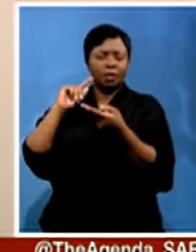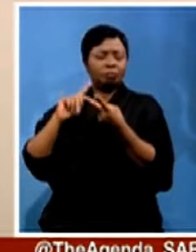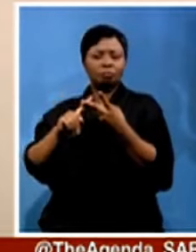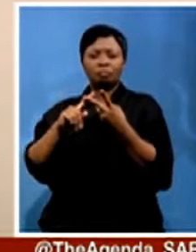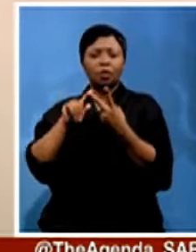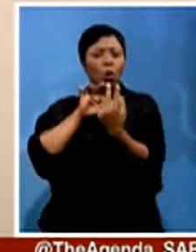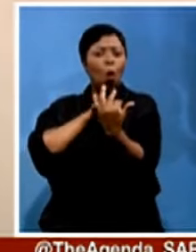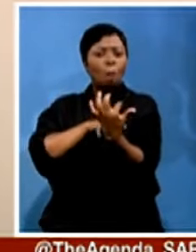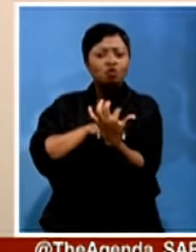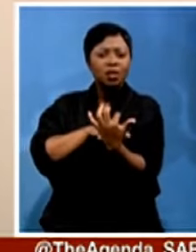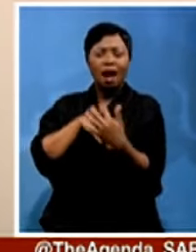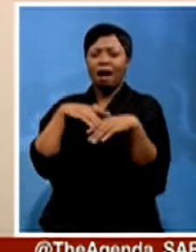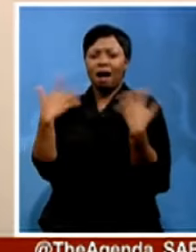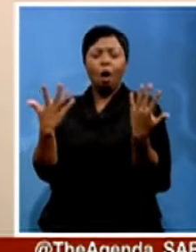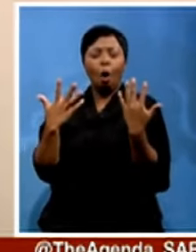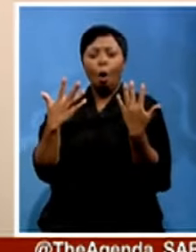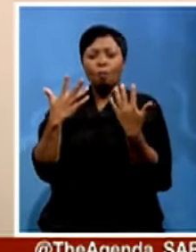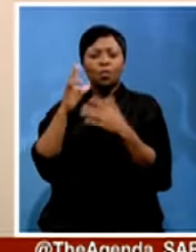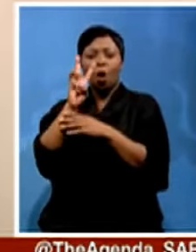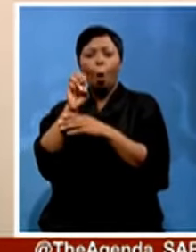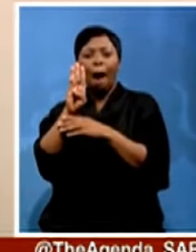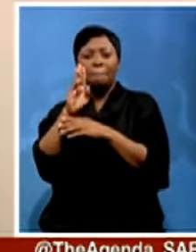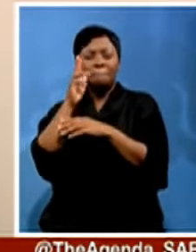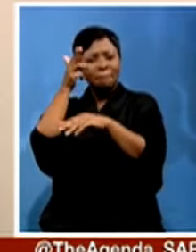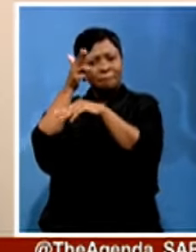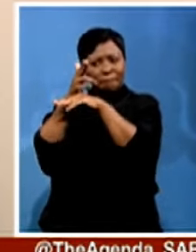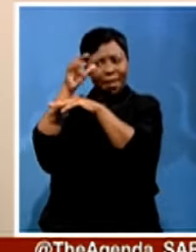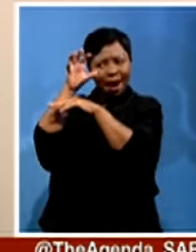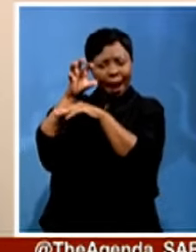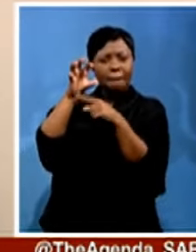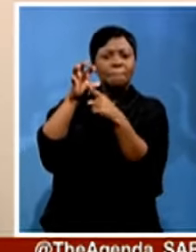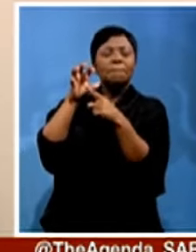webcams and software, but also in terms of the data.